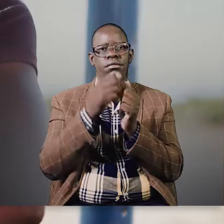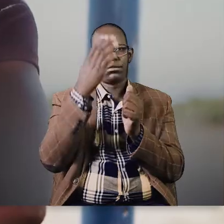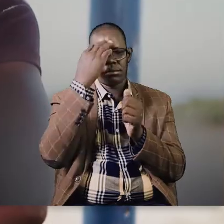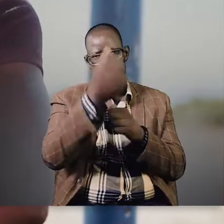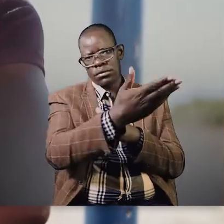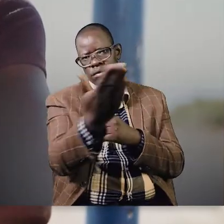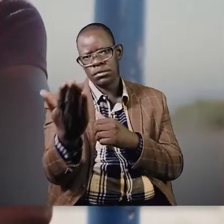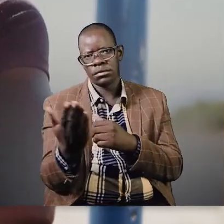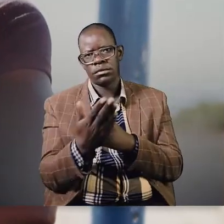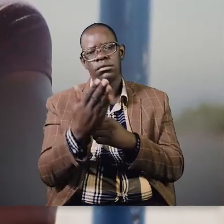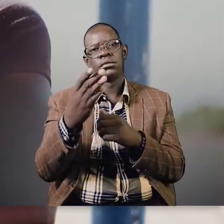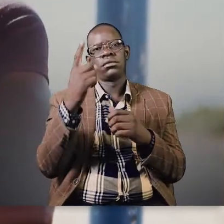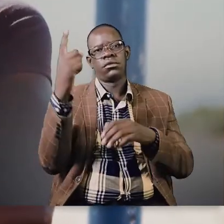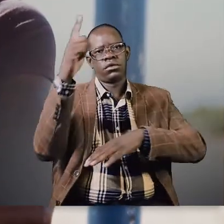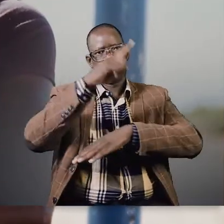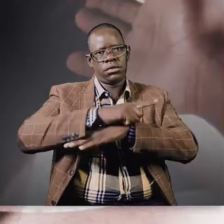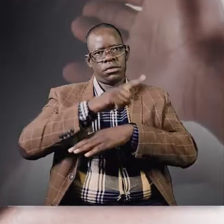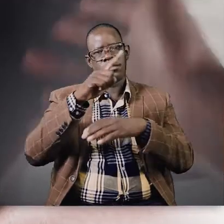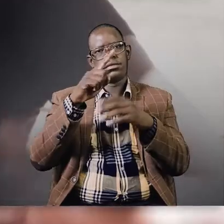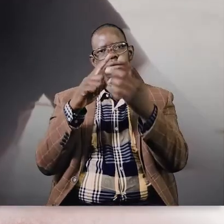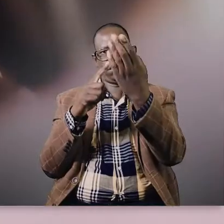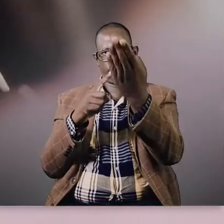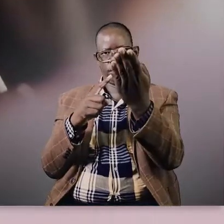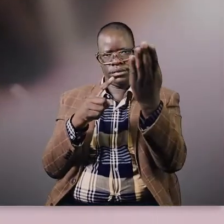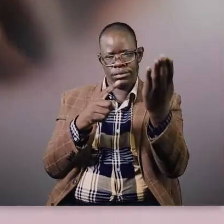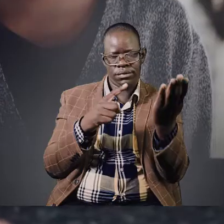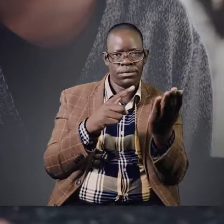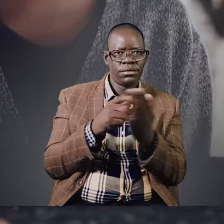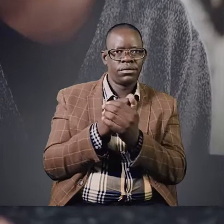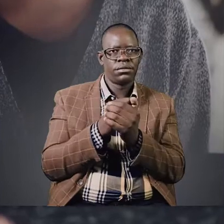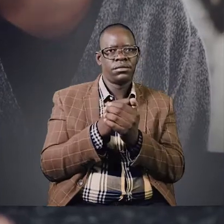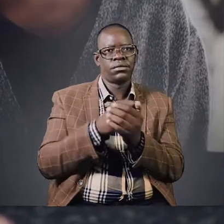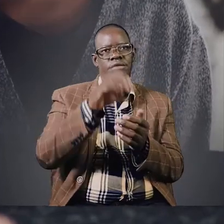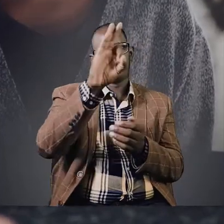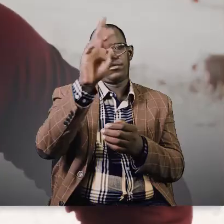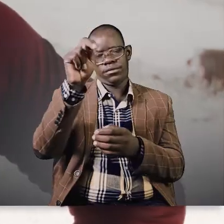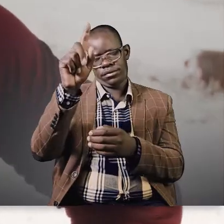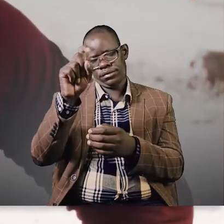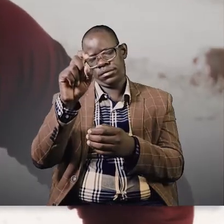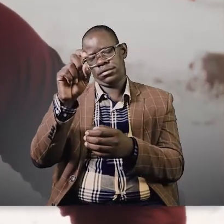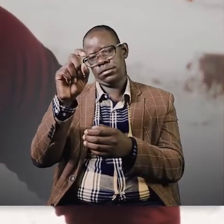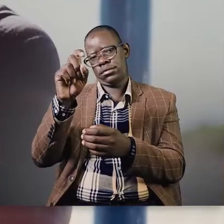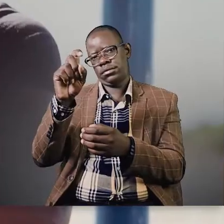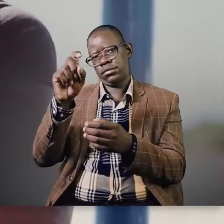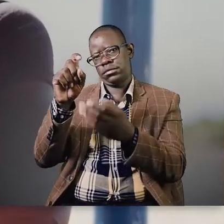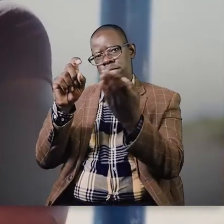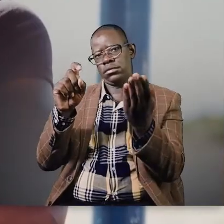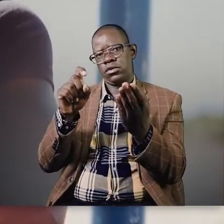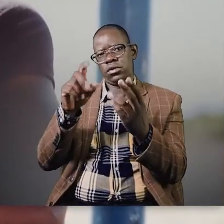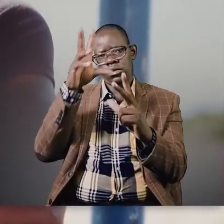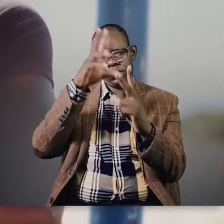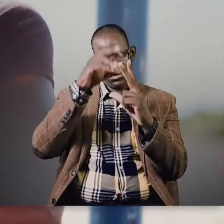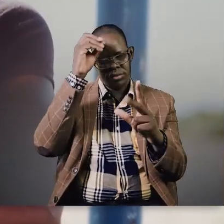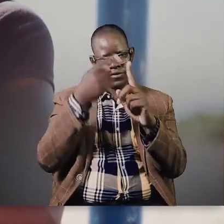Viewers, joining us on today's program is Kasali, Kumbadu, Phoebe, and Vino. Yes. They are